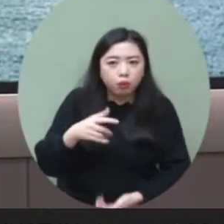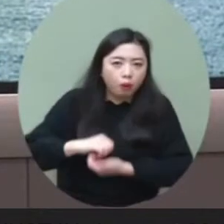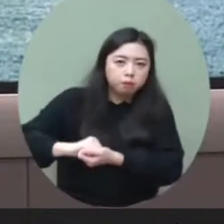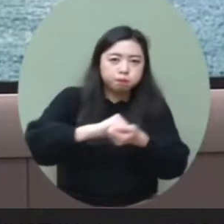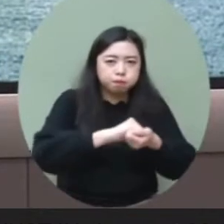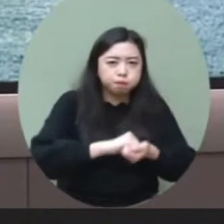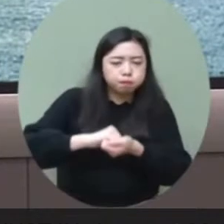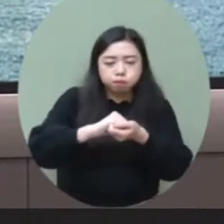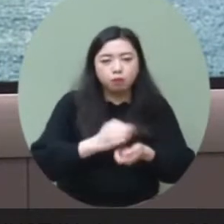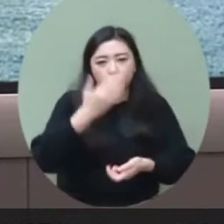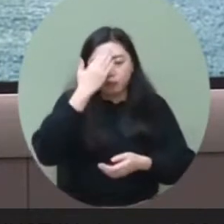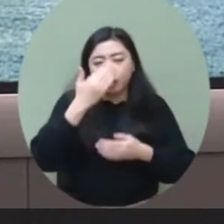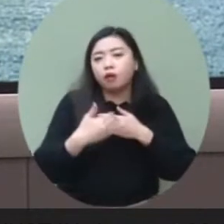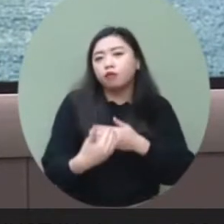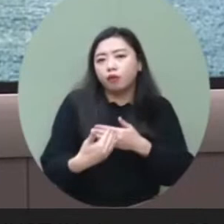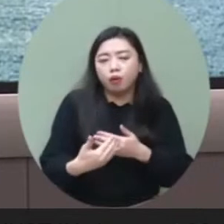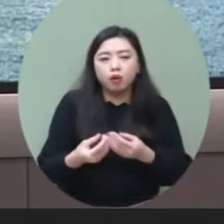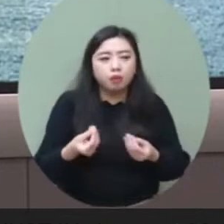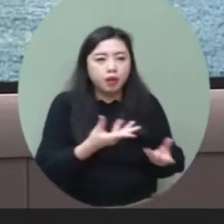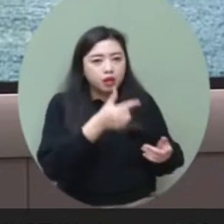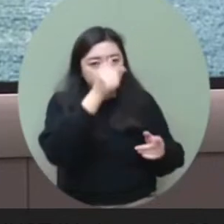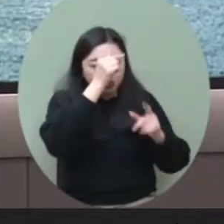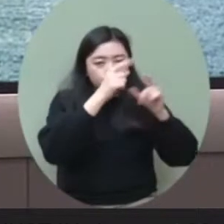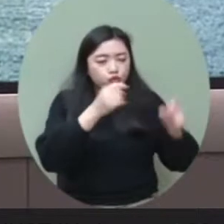save lives.